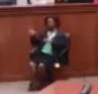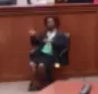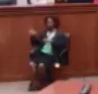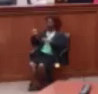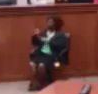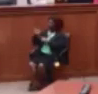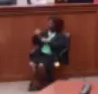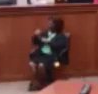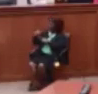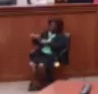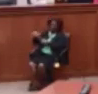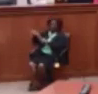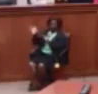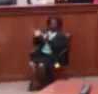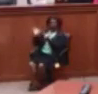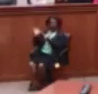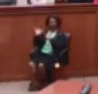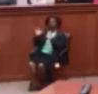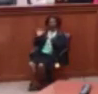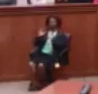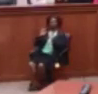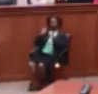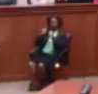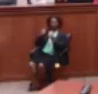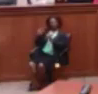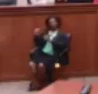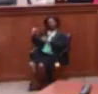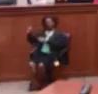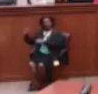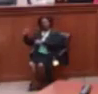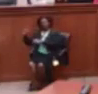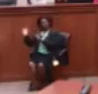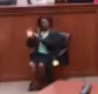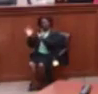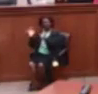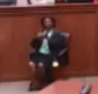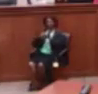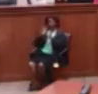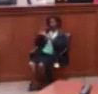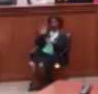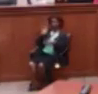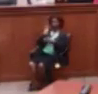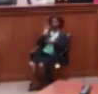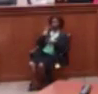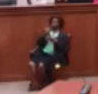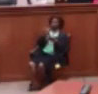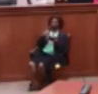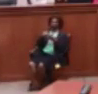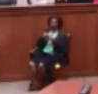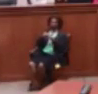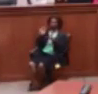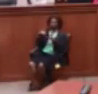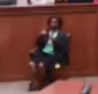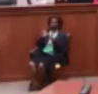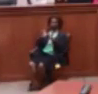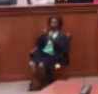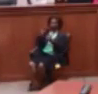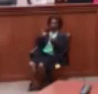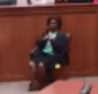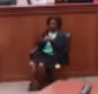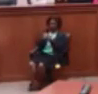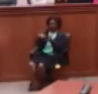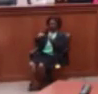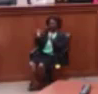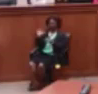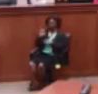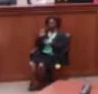Microsoft Office and a Microsoft PowerPoint certificate. Now, that being said, in the first blueprint, we said, let's remove complementary credentials. And then we heard from